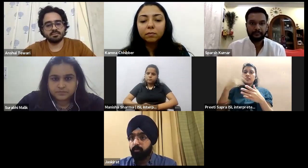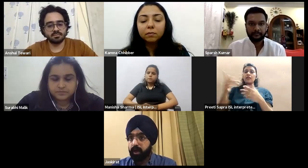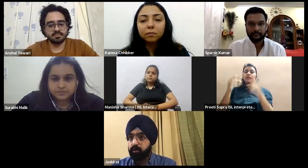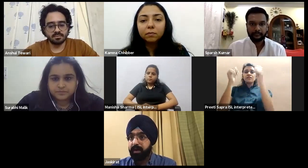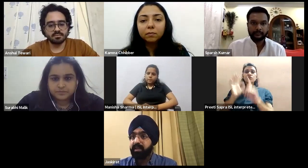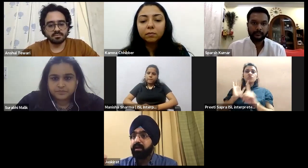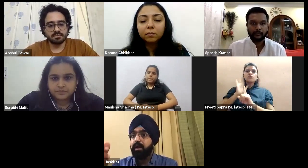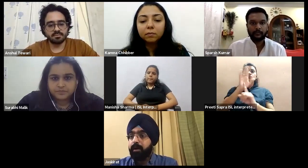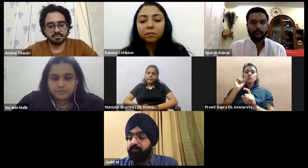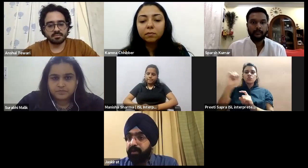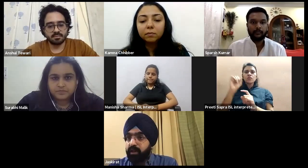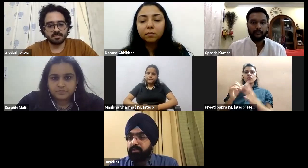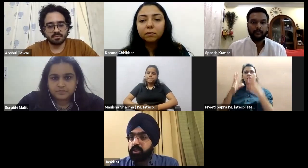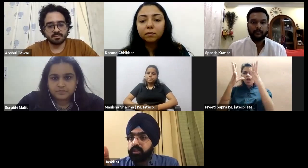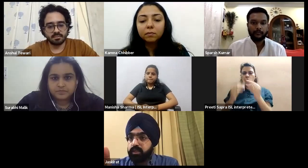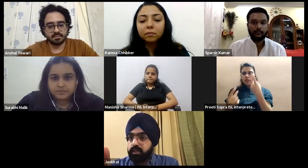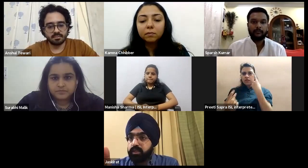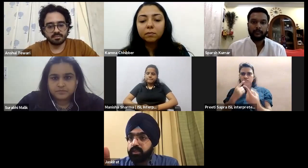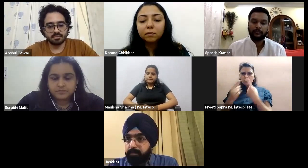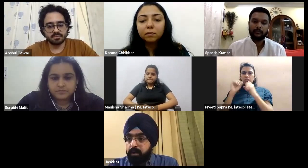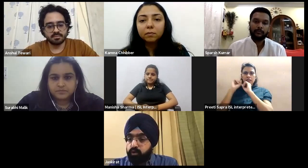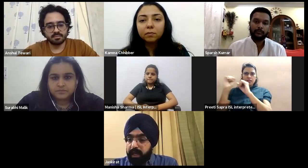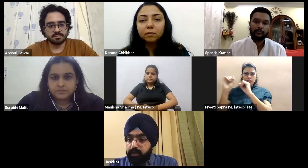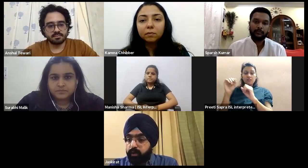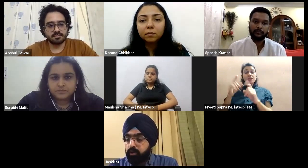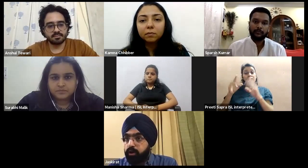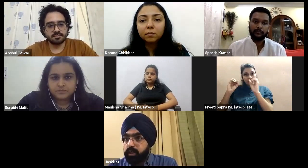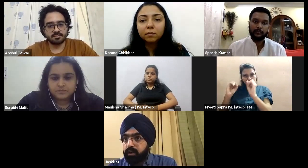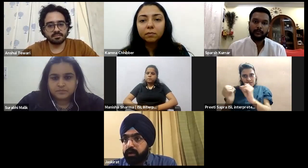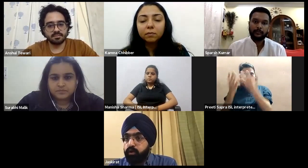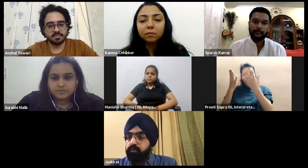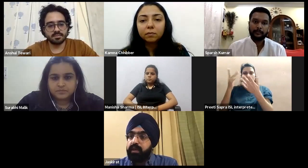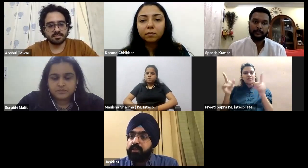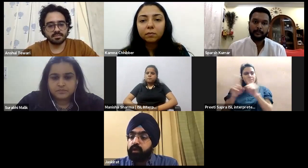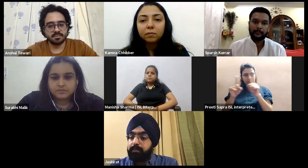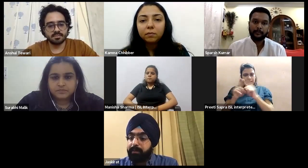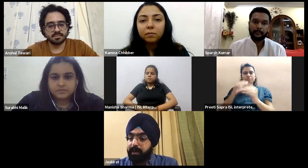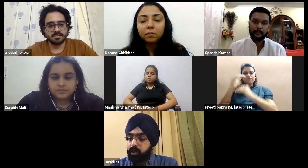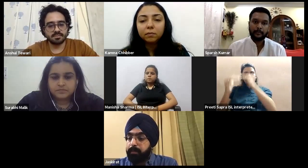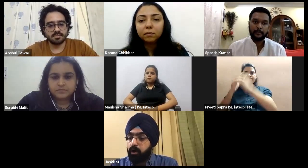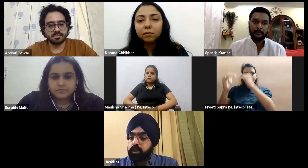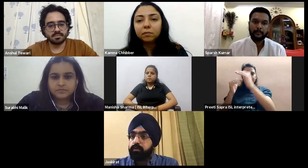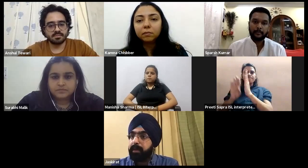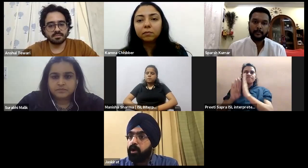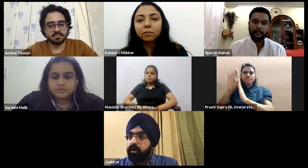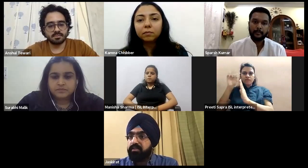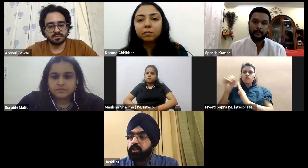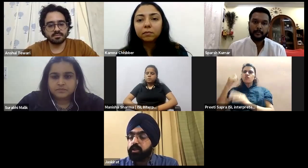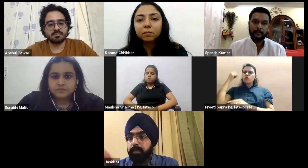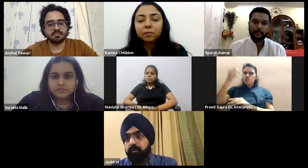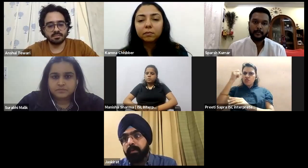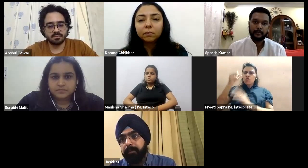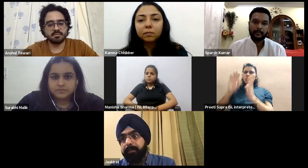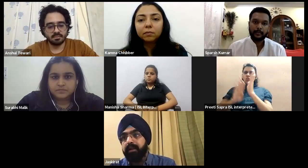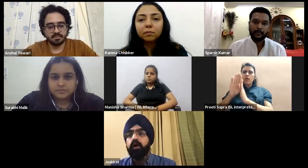huge amount of accountability. But we know that this is just a start. To take it to its logical conclusion, we need to keep the pressure up, not just from the media organizations,